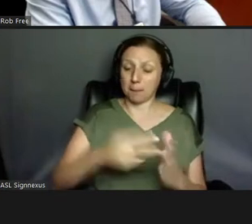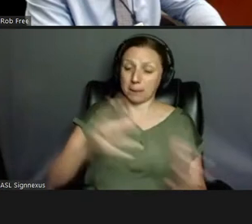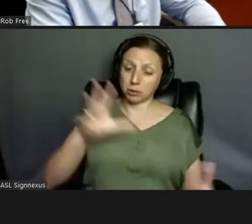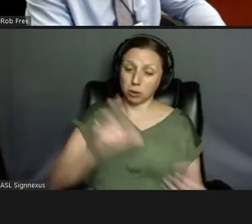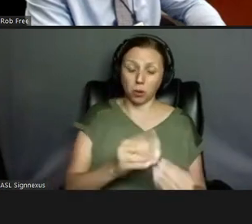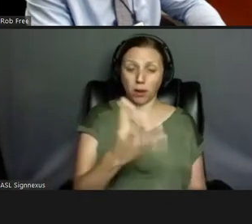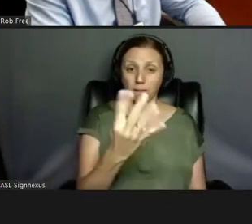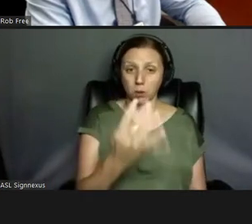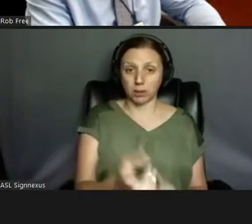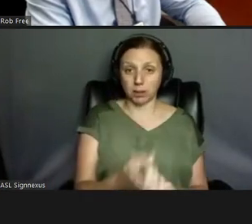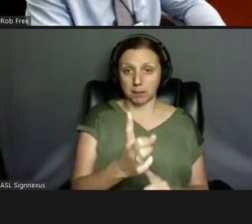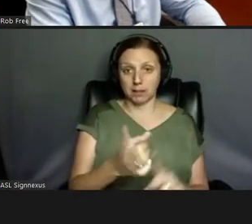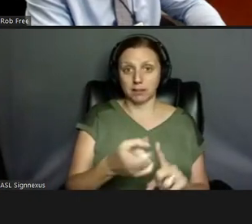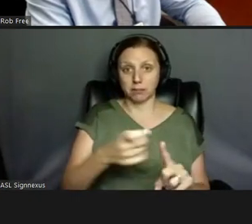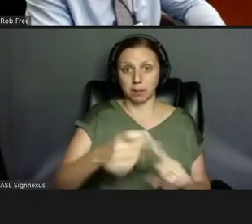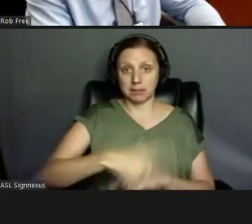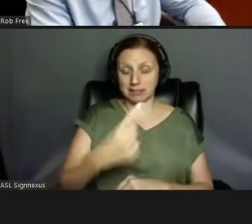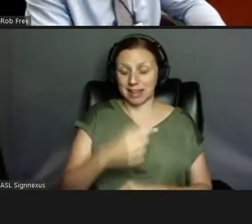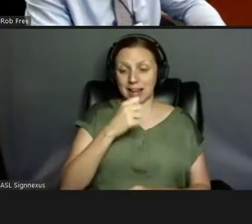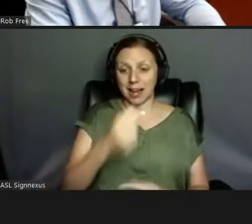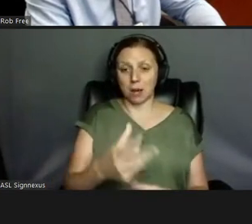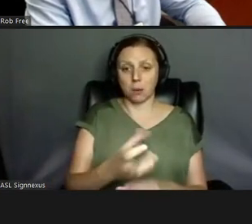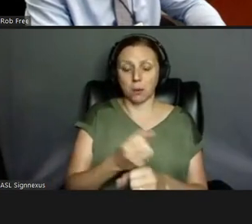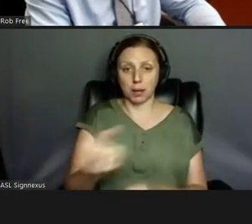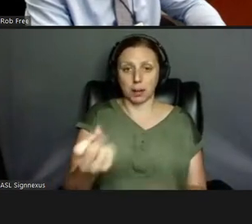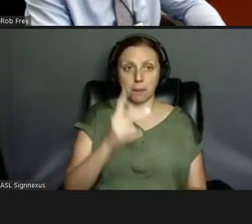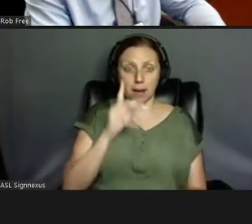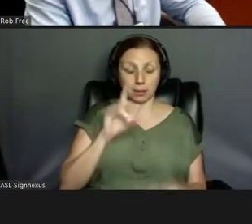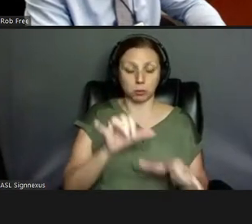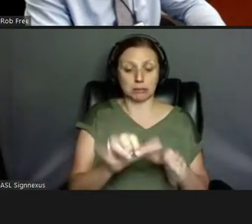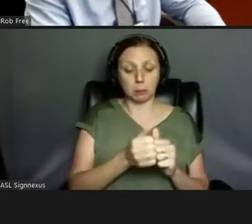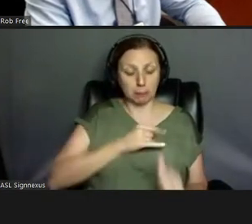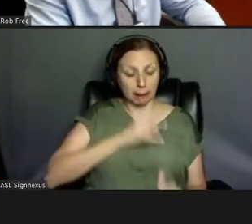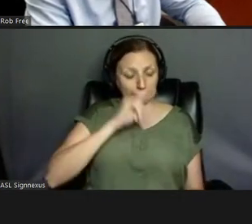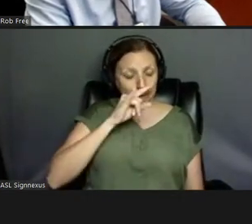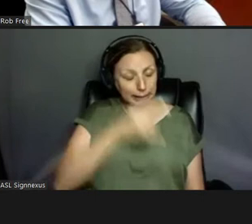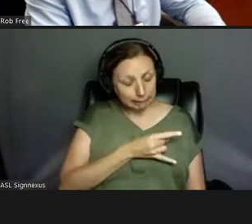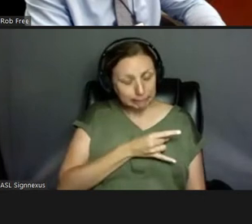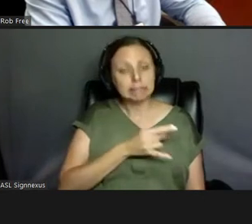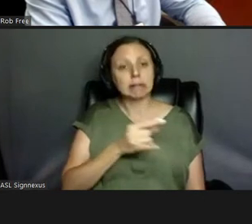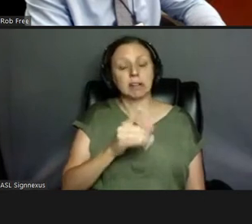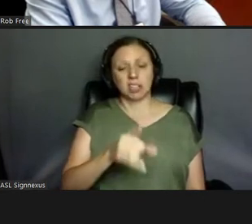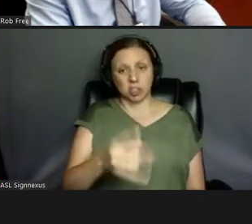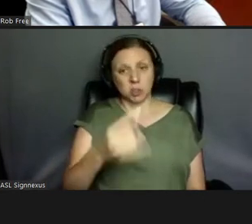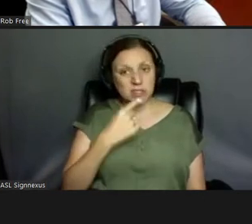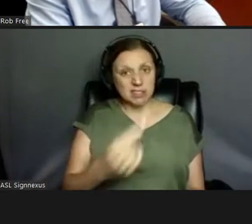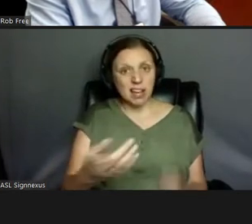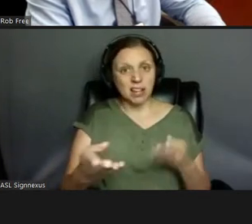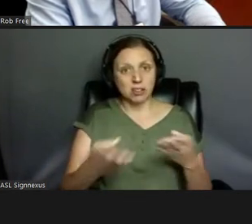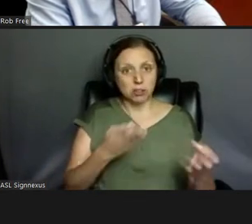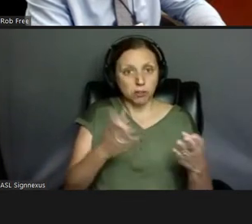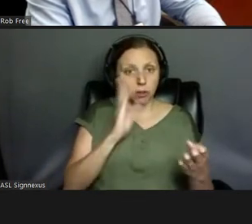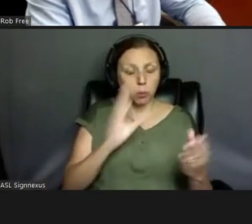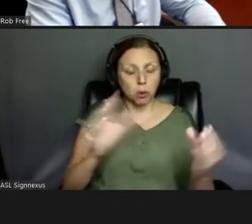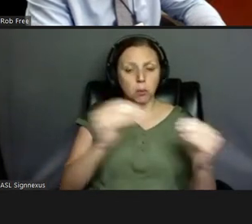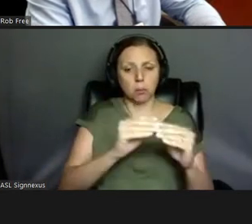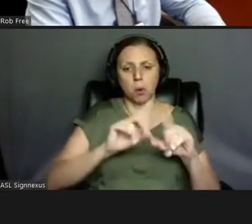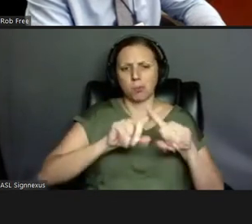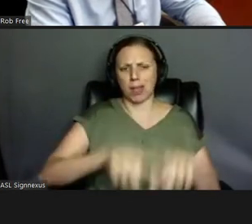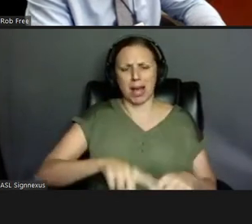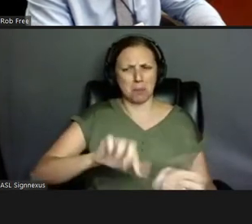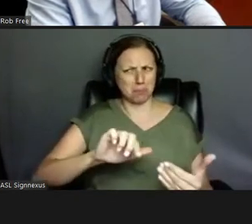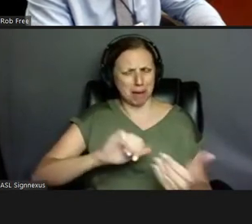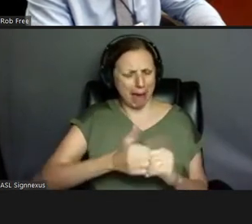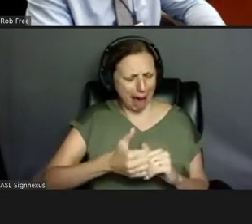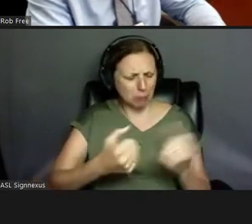14 minutes of my day I will not get back to spend with my children. You claim that service will be more reliable, but I don't know how you can make that claim. I don't know what